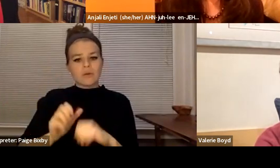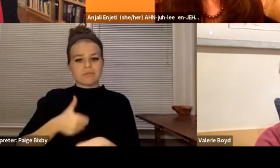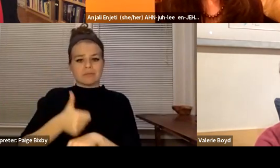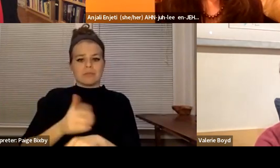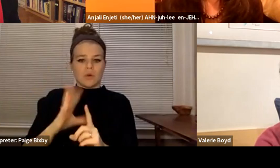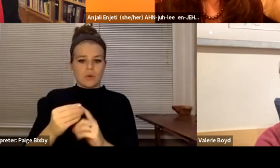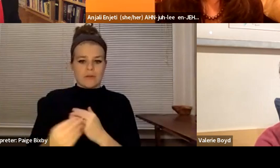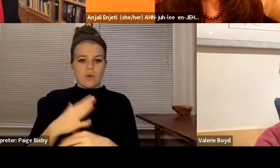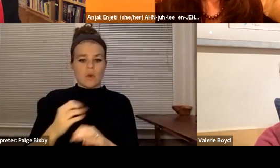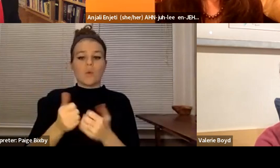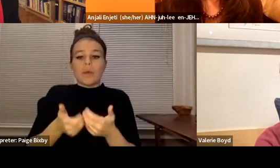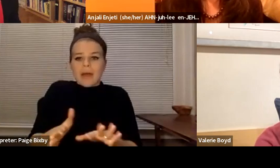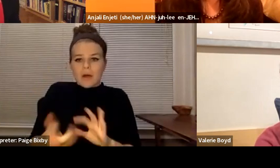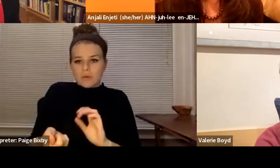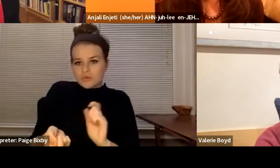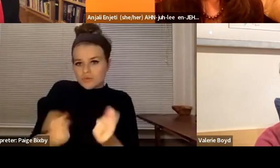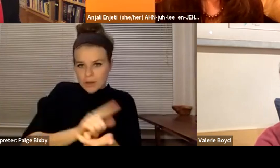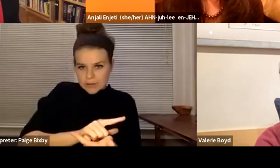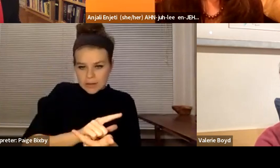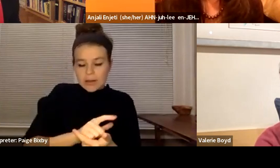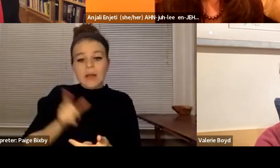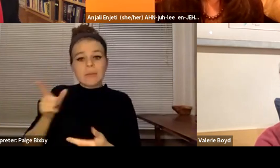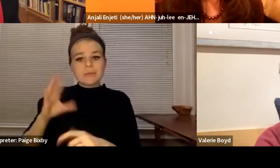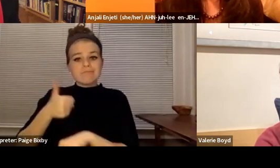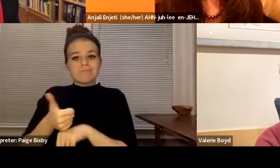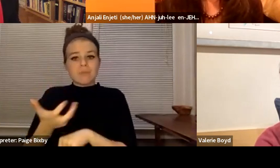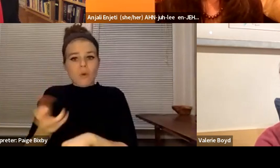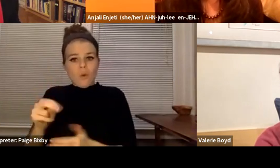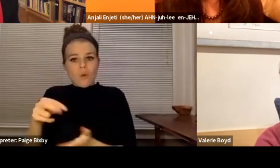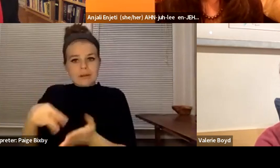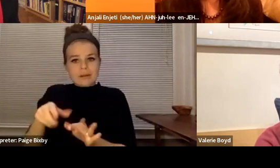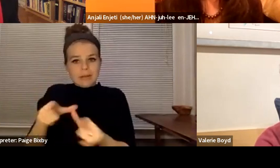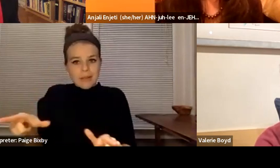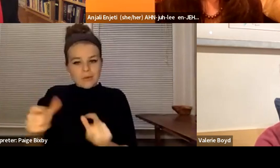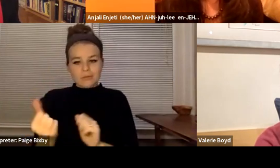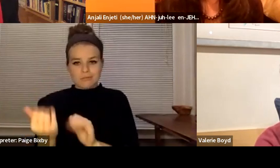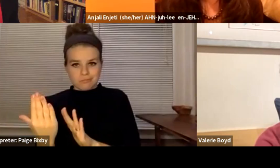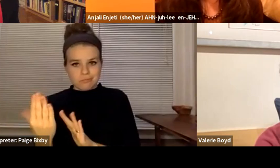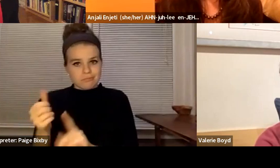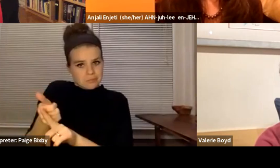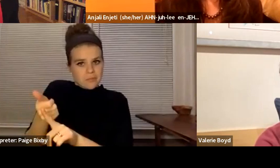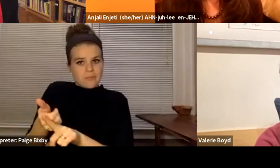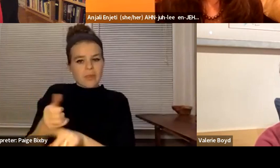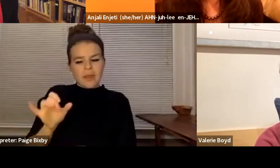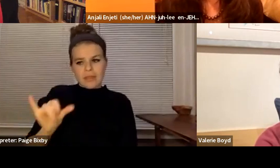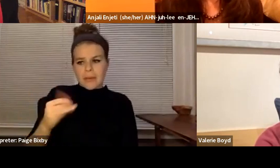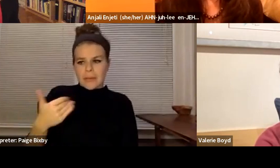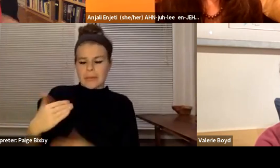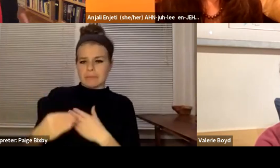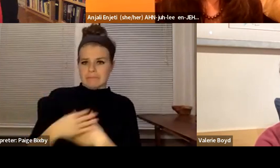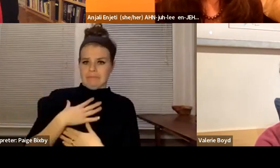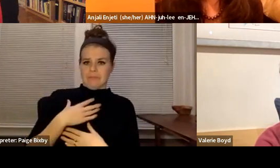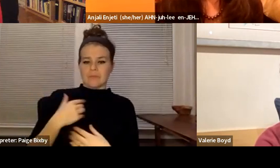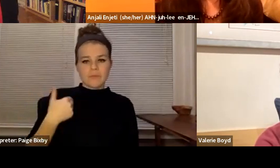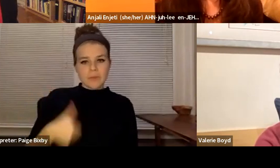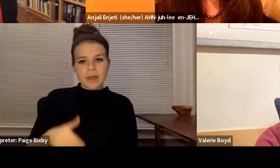them. And he forged his own dance language and technique. And that's that really had an influence on me. And his